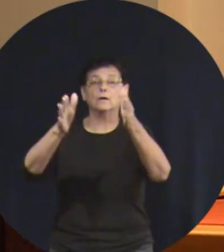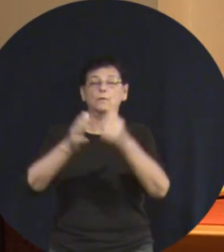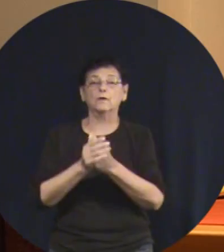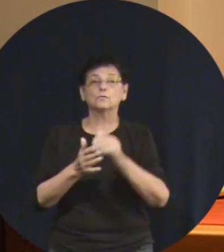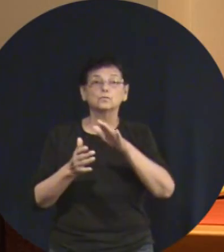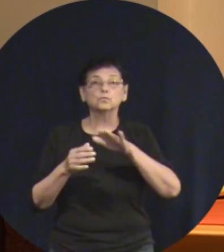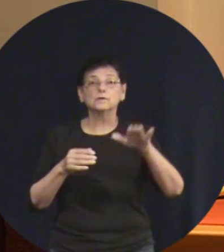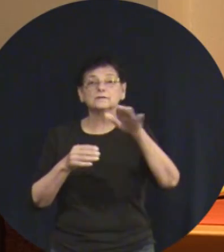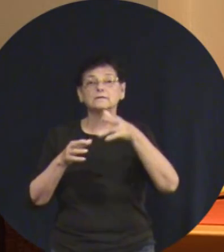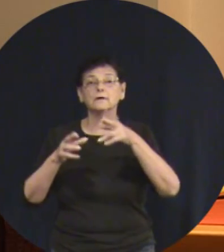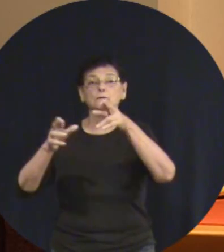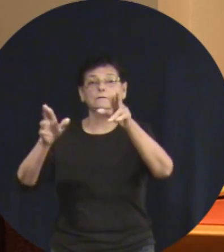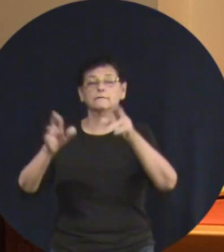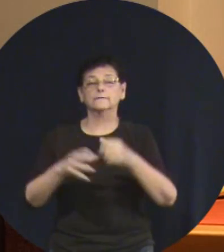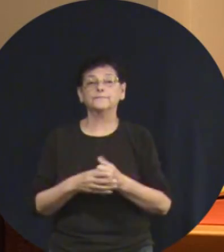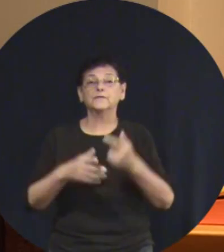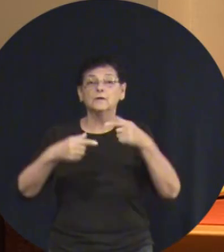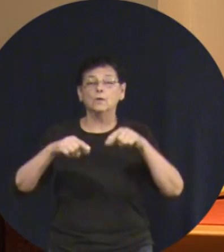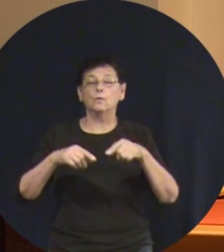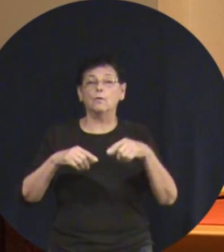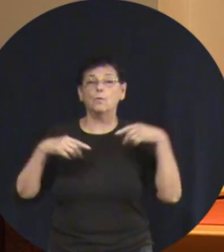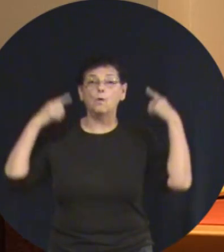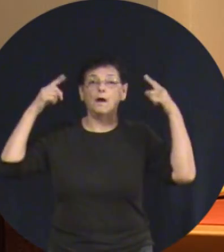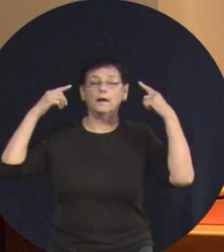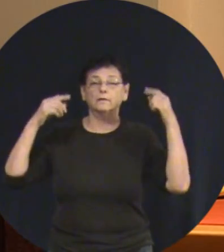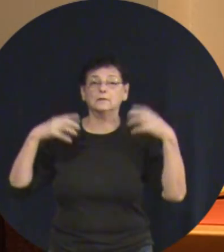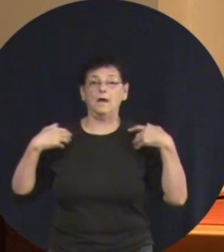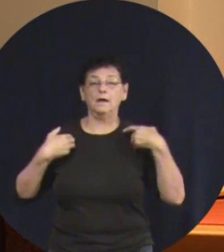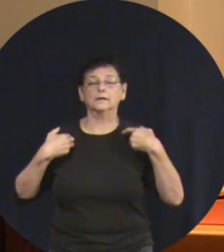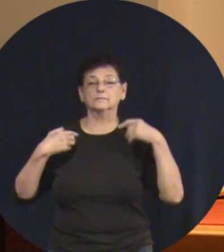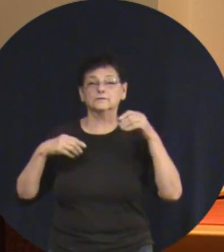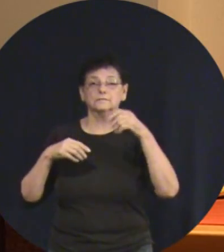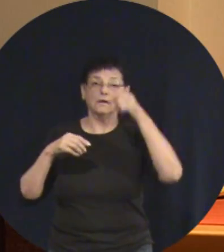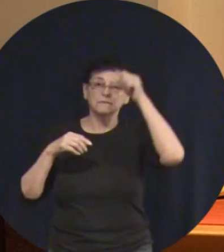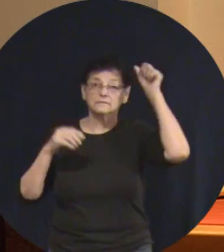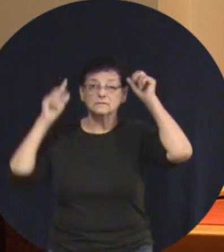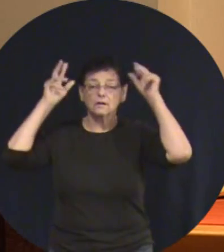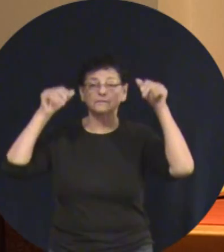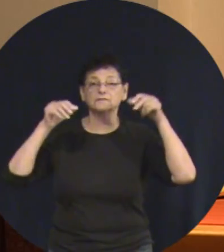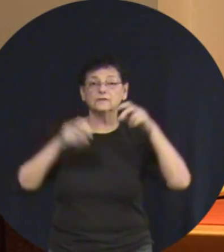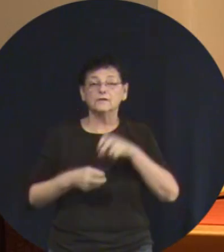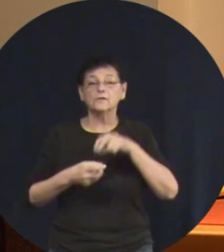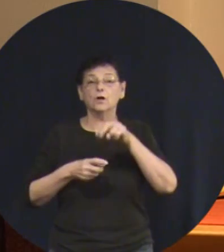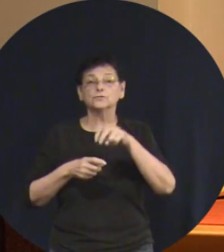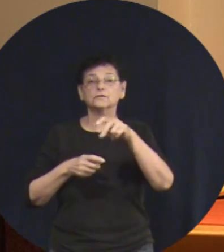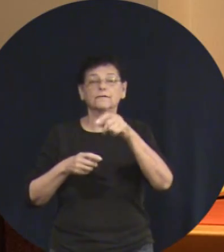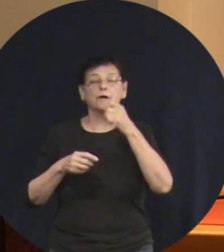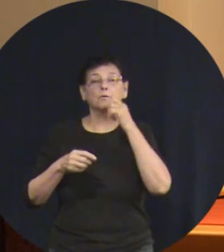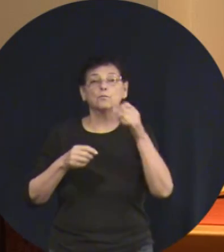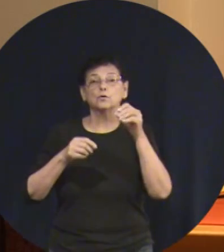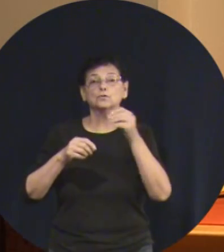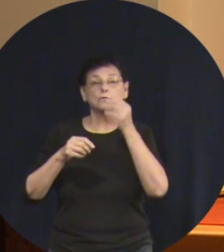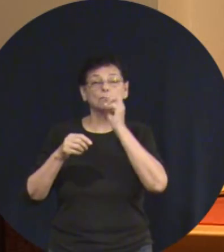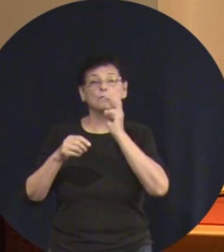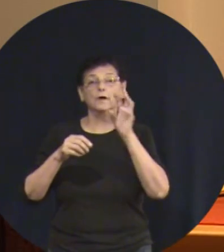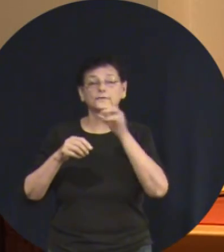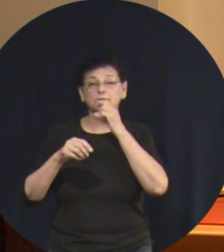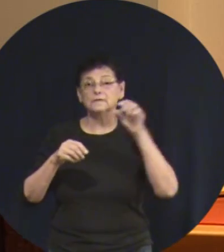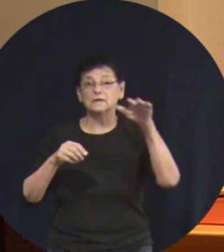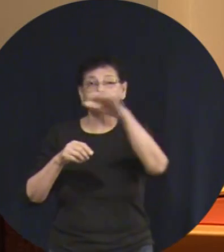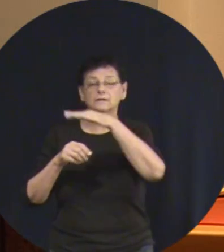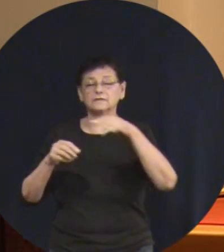in the wasteland rivers. Wild beasts honor me, jackals and ostriches, for I put water in the